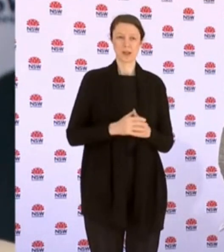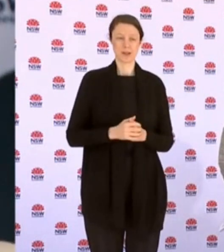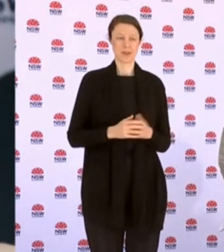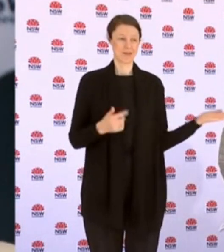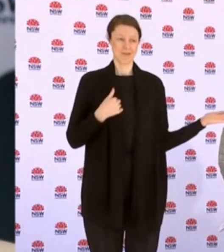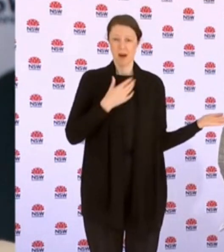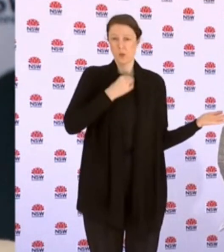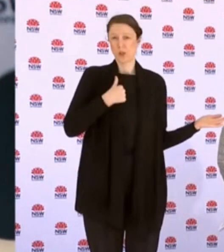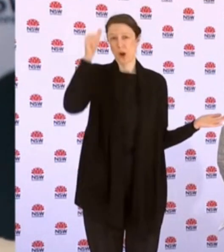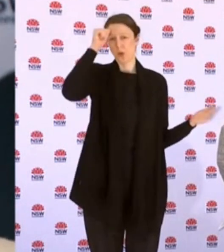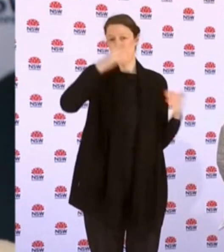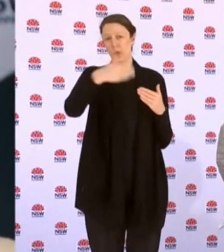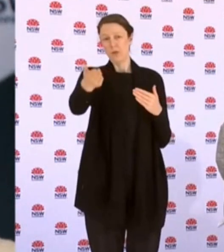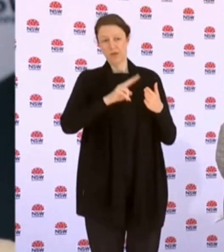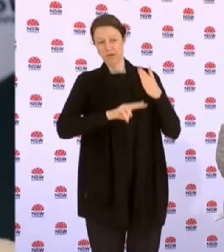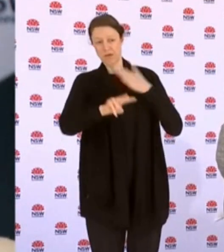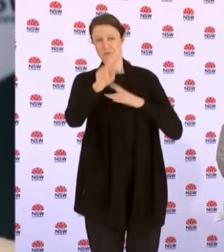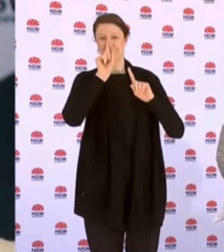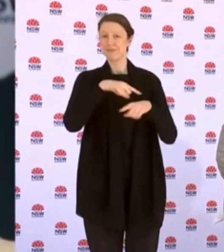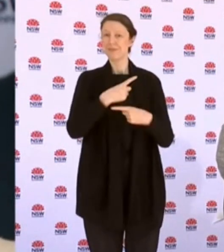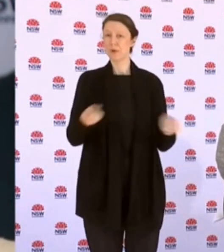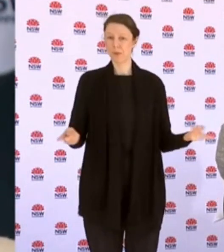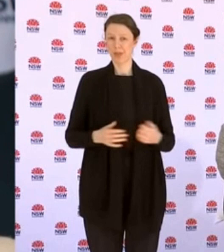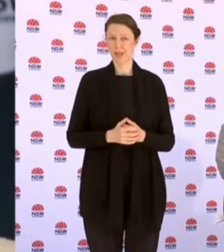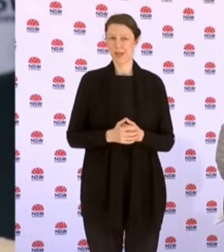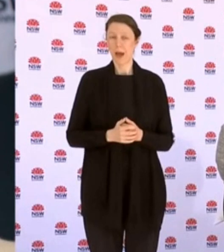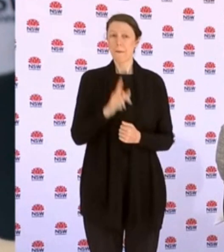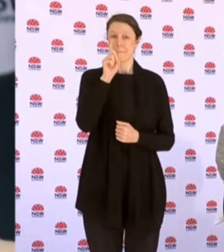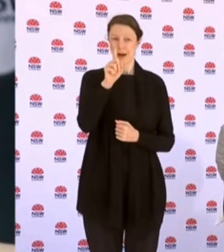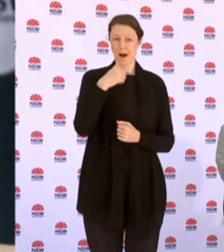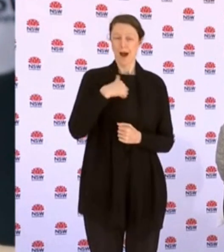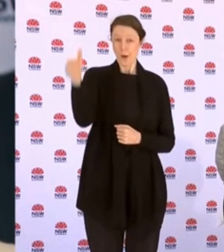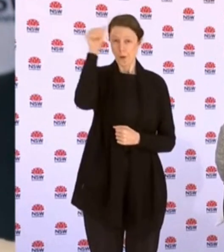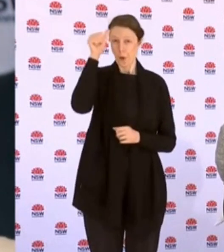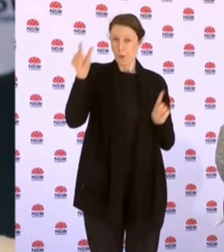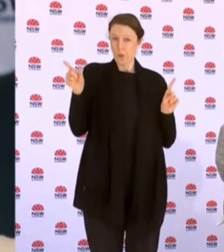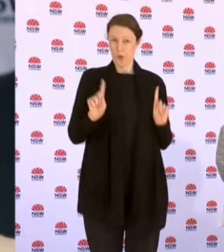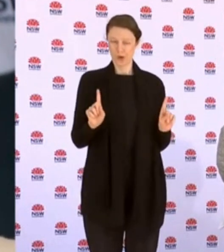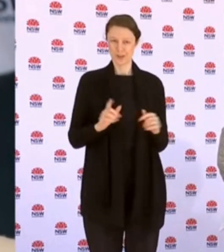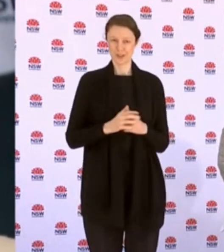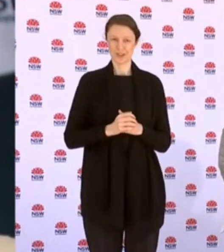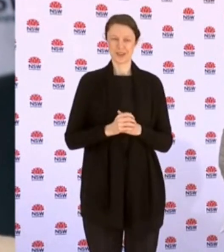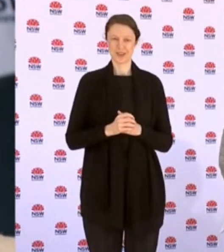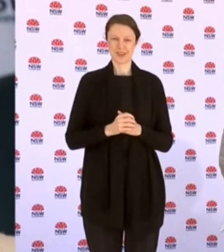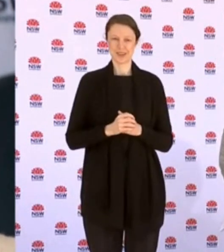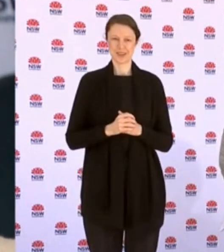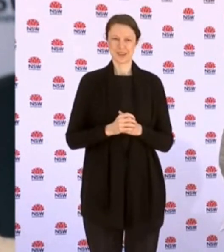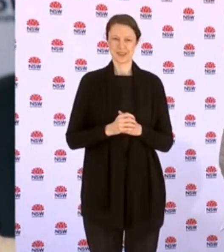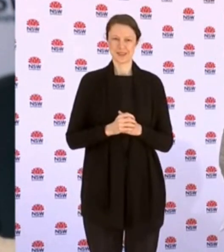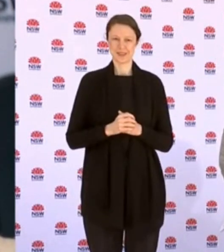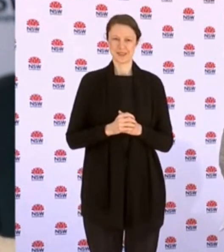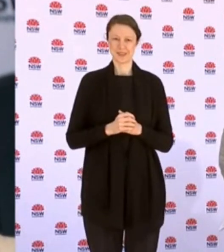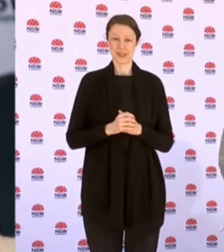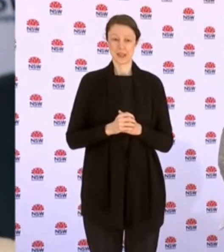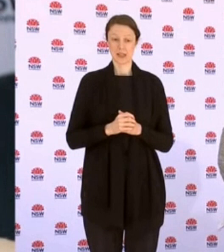knew where we'd be in 2 weeks' time, but I do know, and I want to stress this message, I do know that a large component